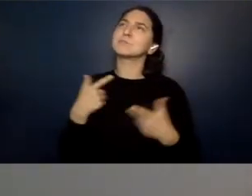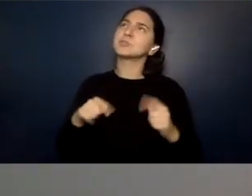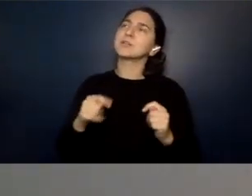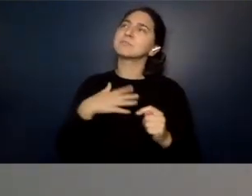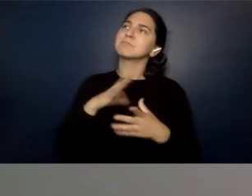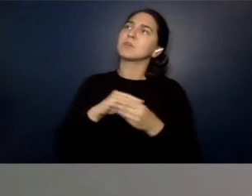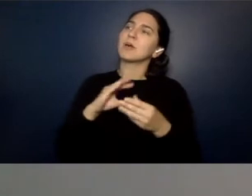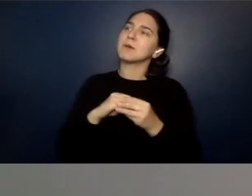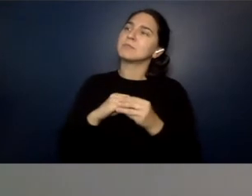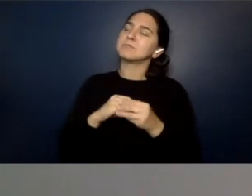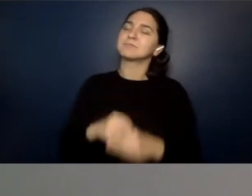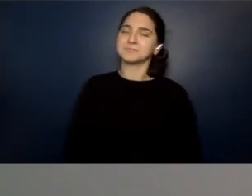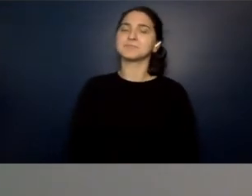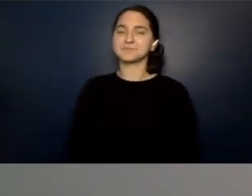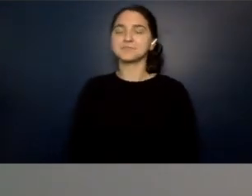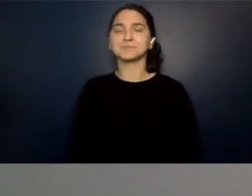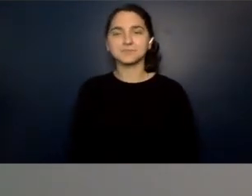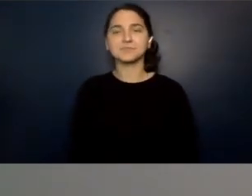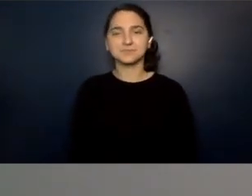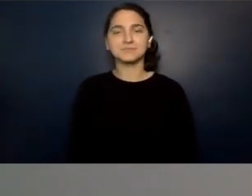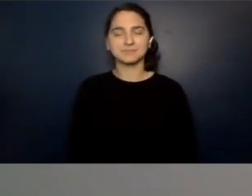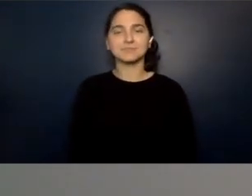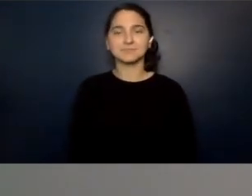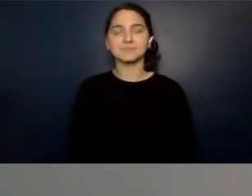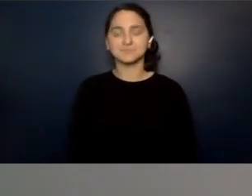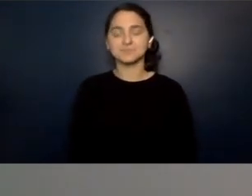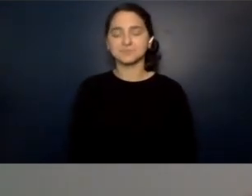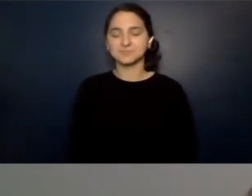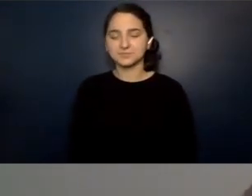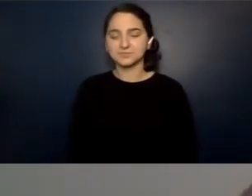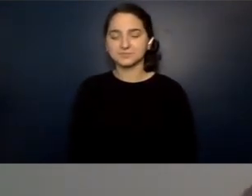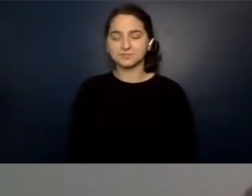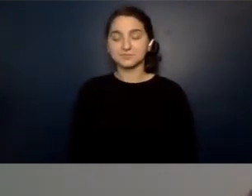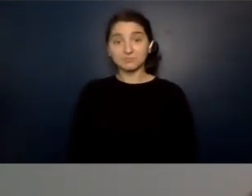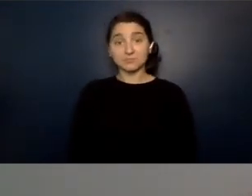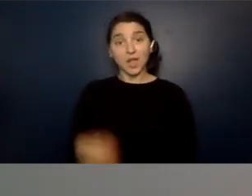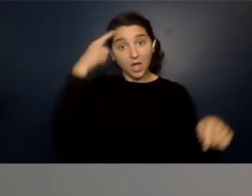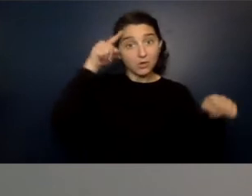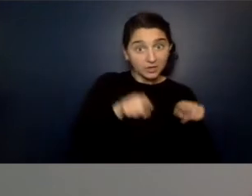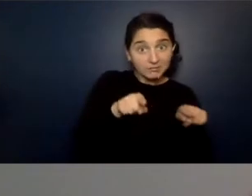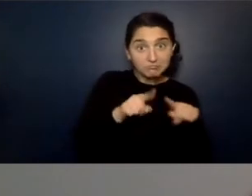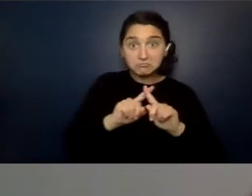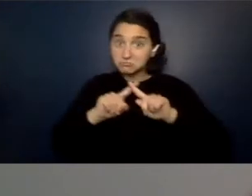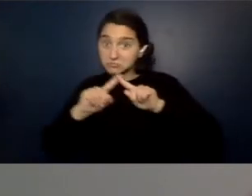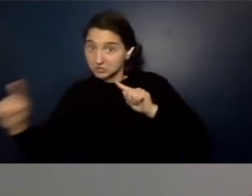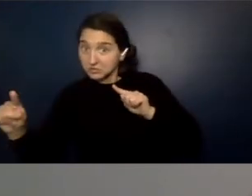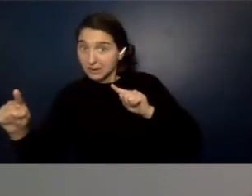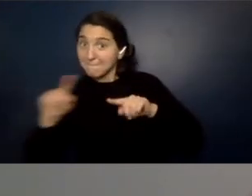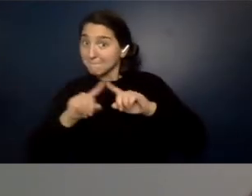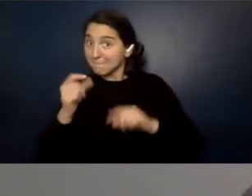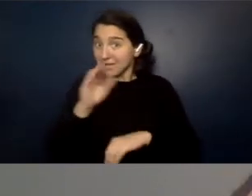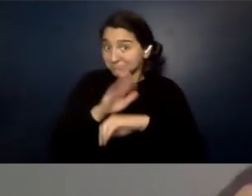had during World War II for our Asian Japanese family from the West Coast, in the work of